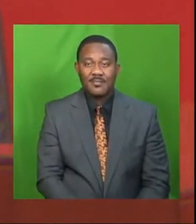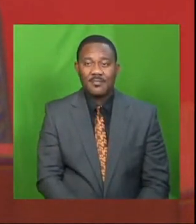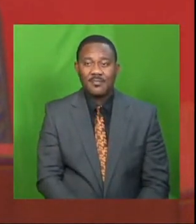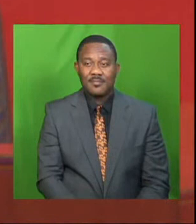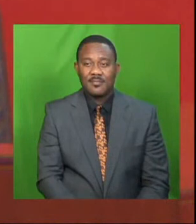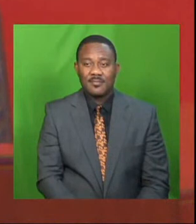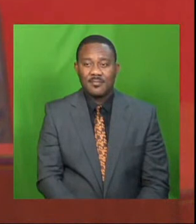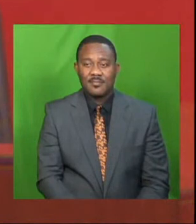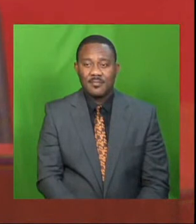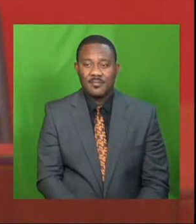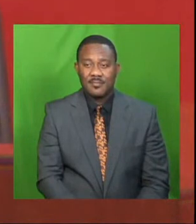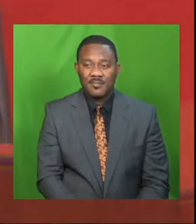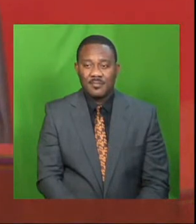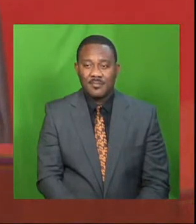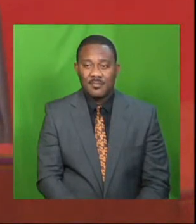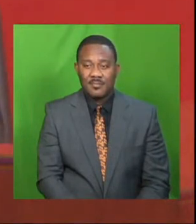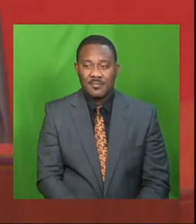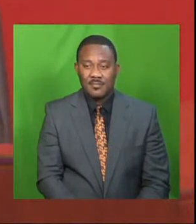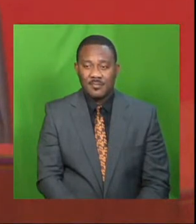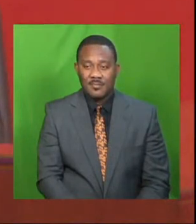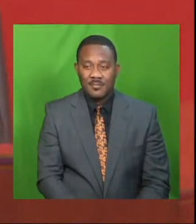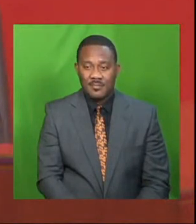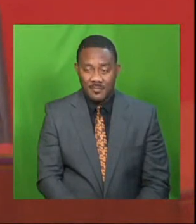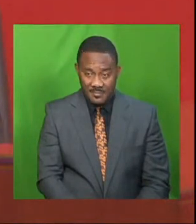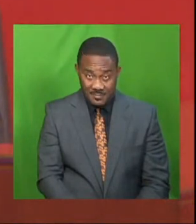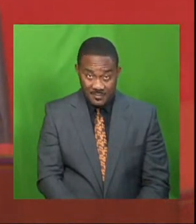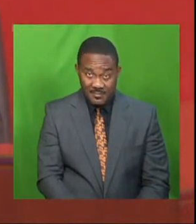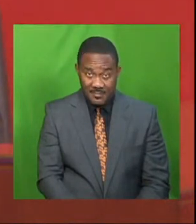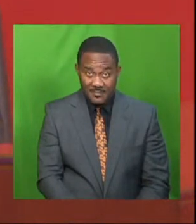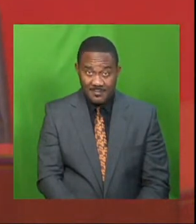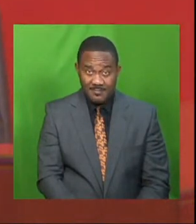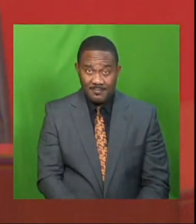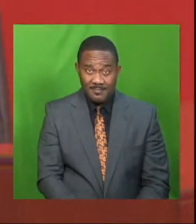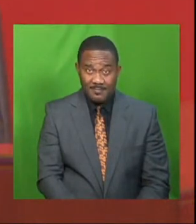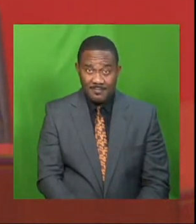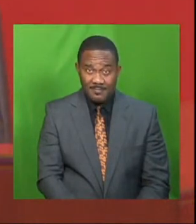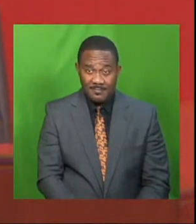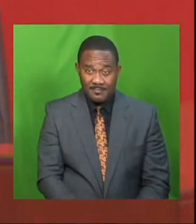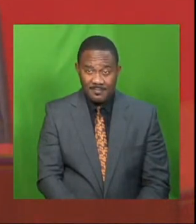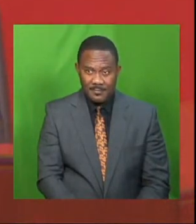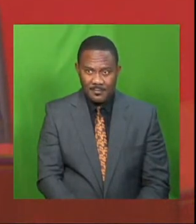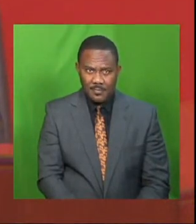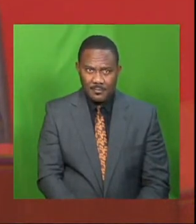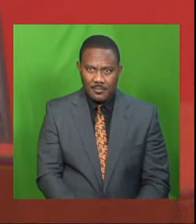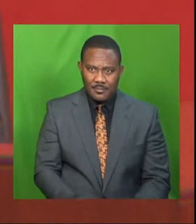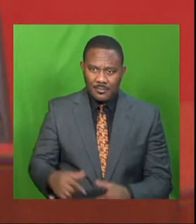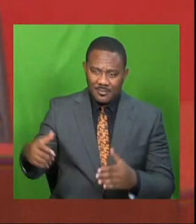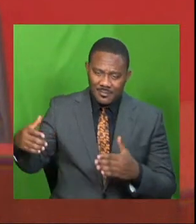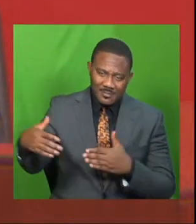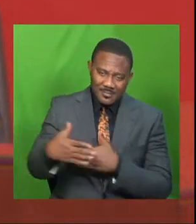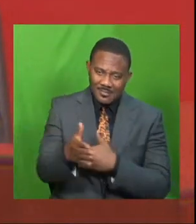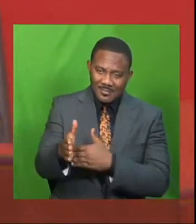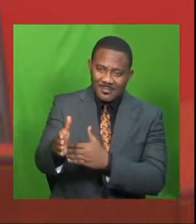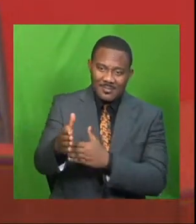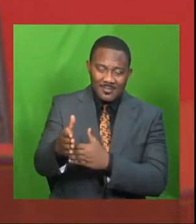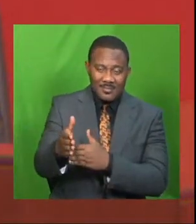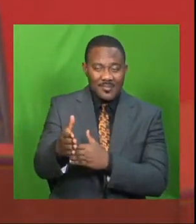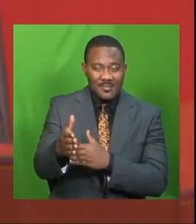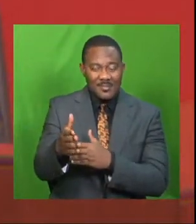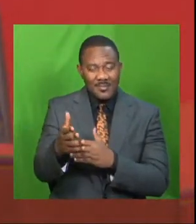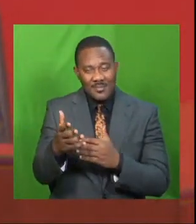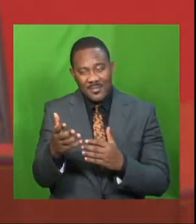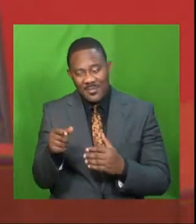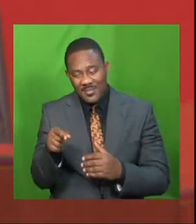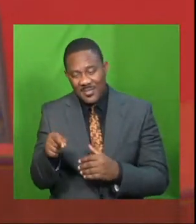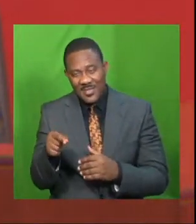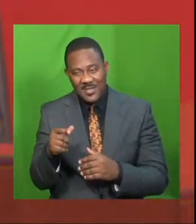Yes, Honorable Member for, Honorable Minister for Fisheries, Aquaculture Development, may